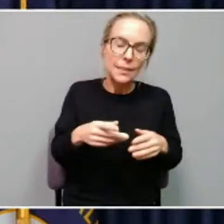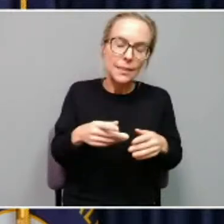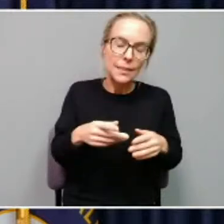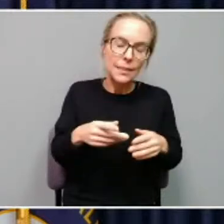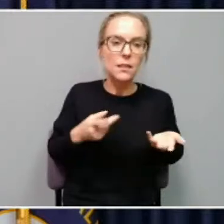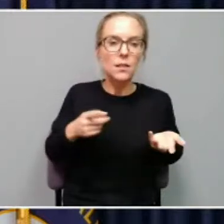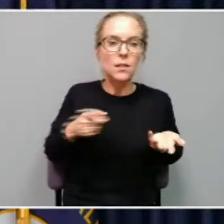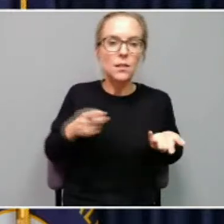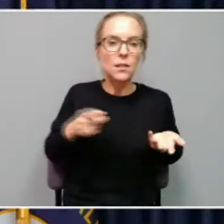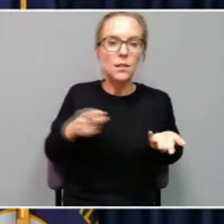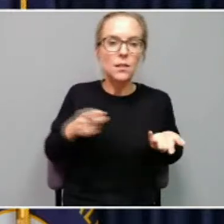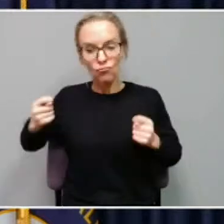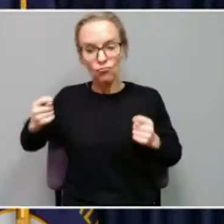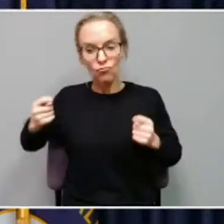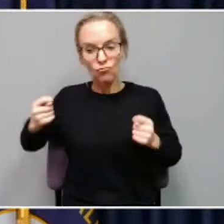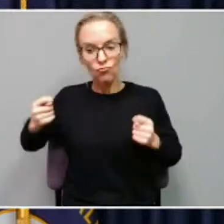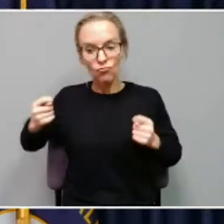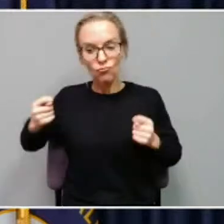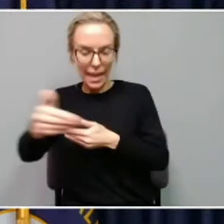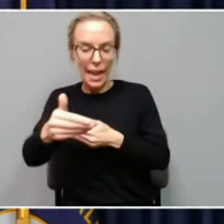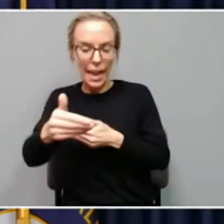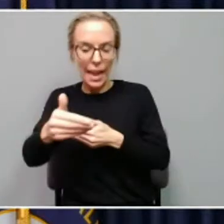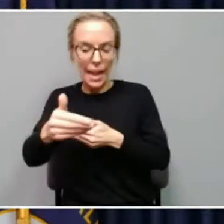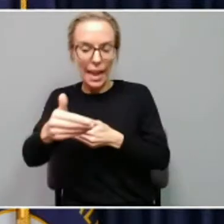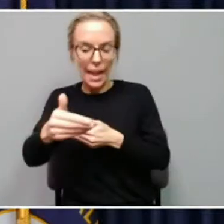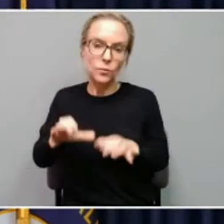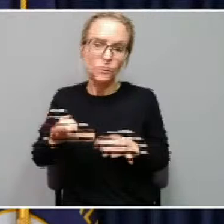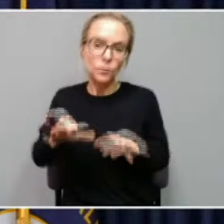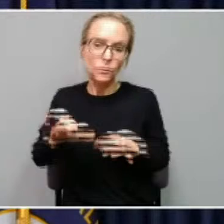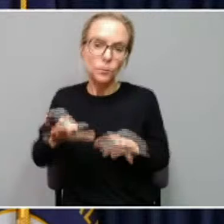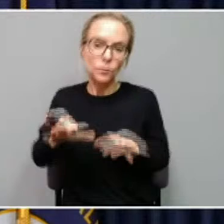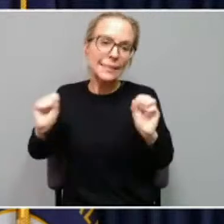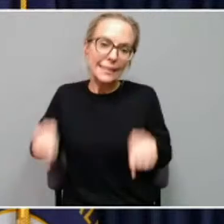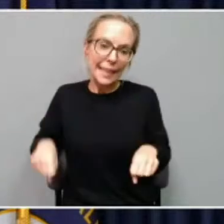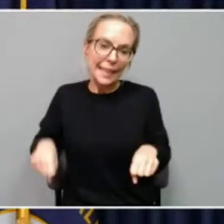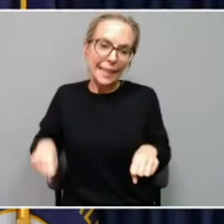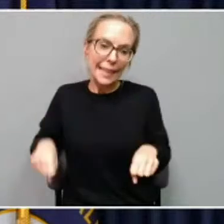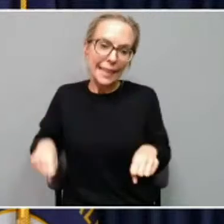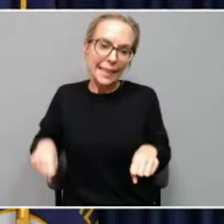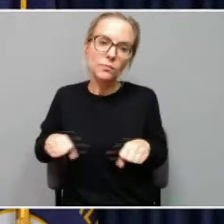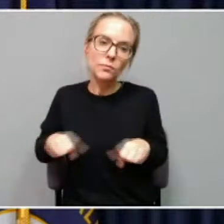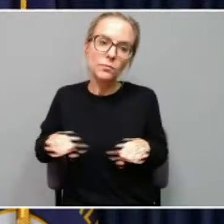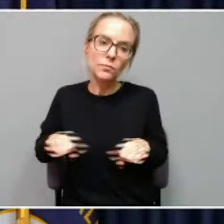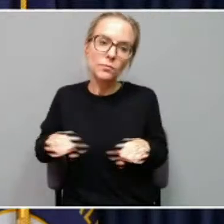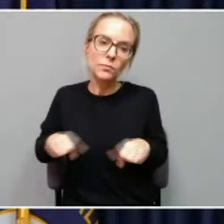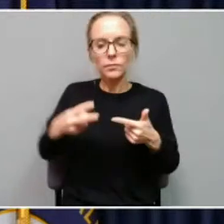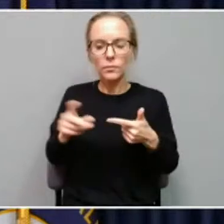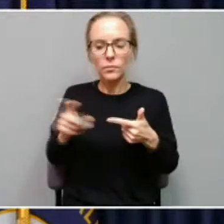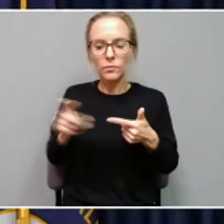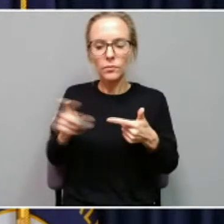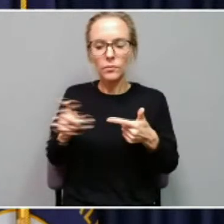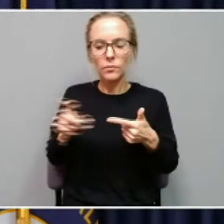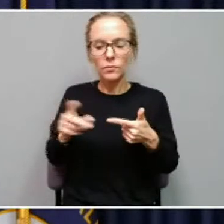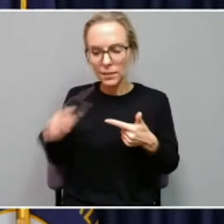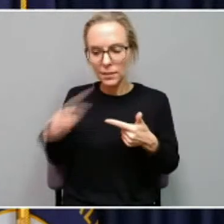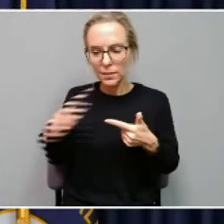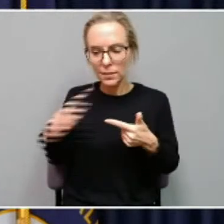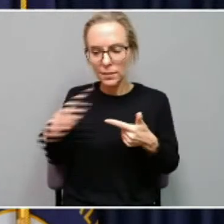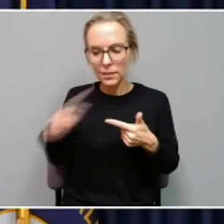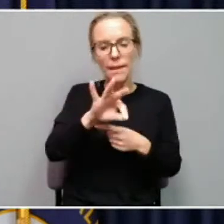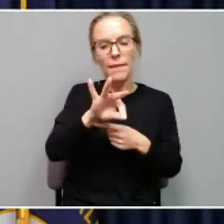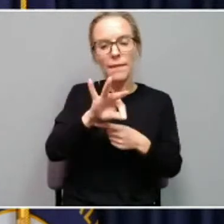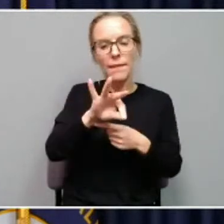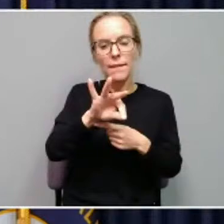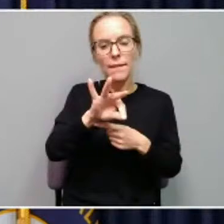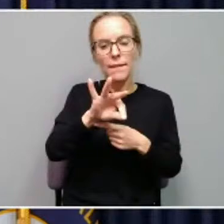ahead and do as much ahead as he can. Second question was field hospital. Here's why the